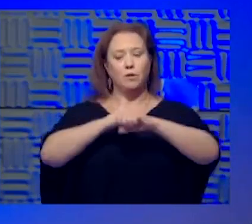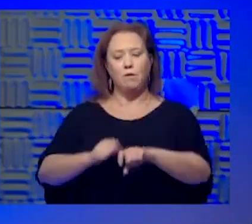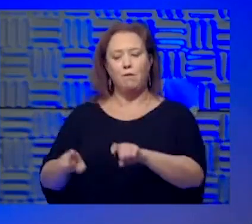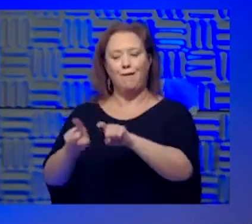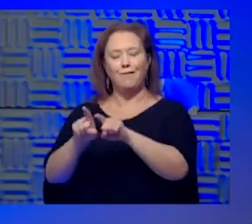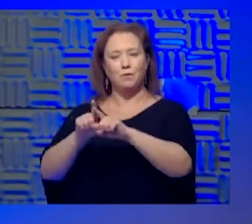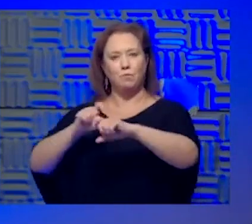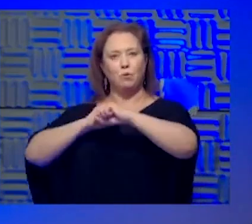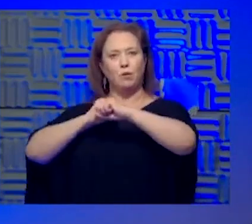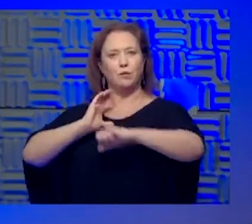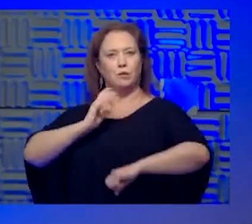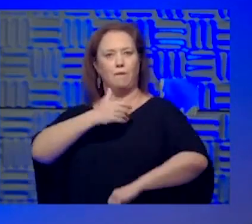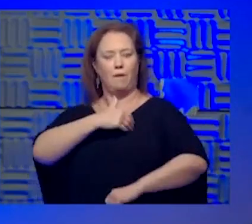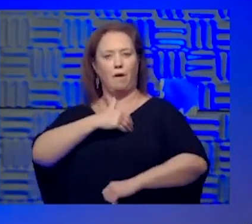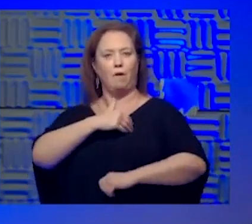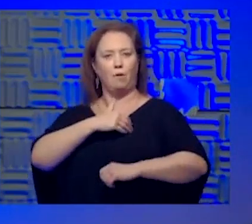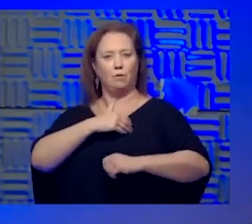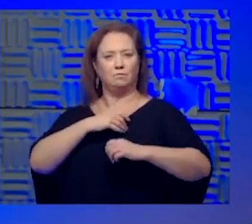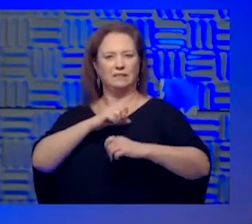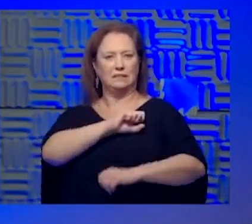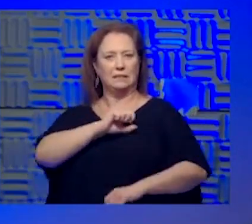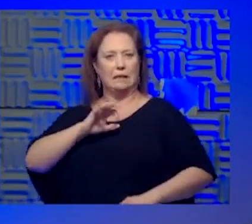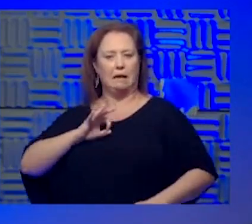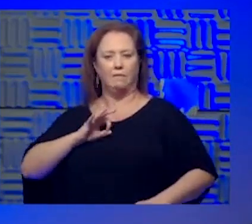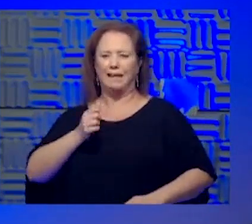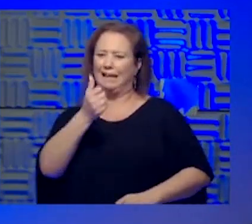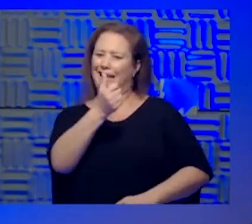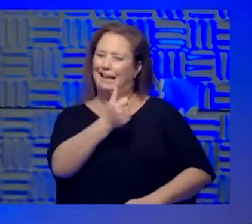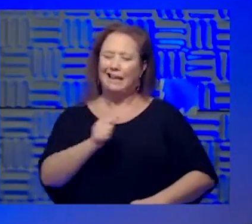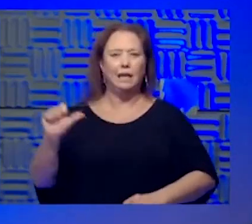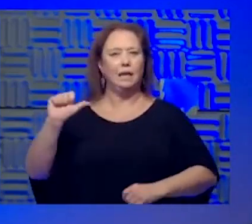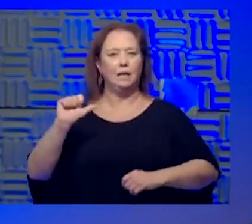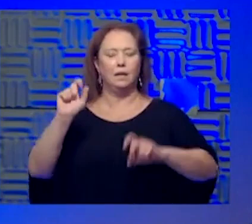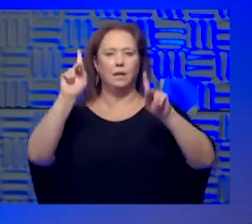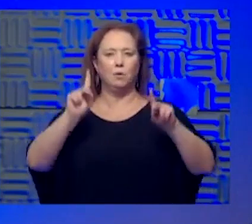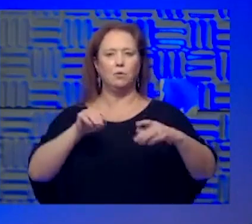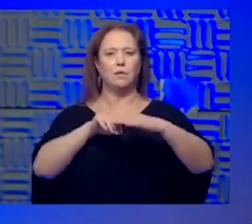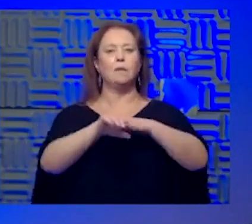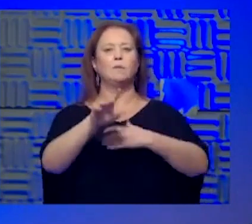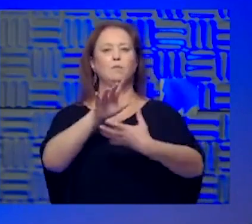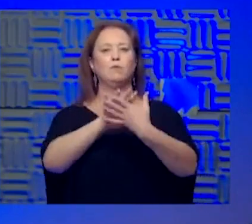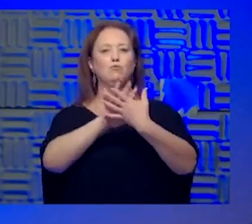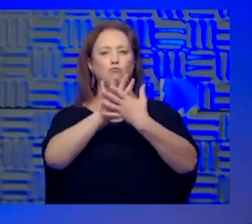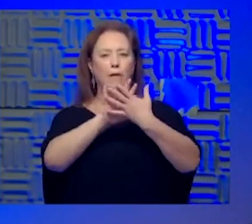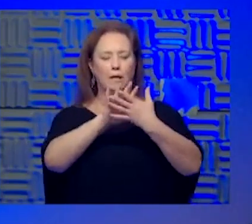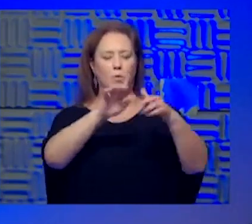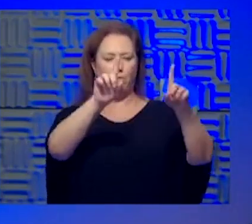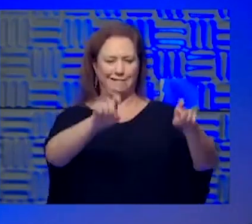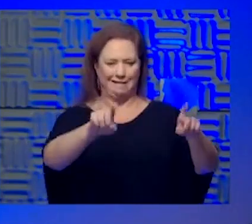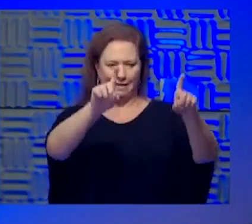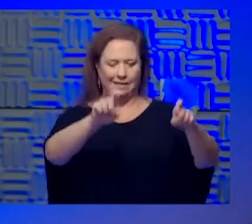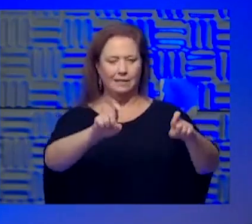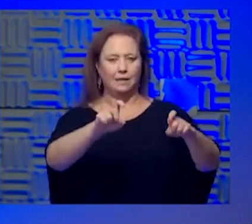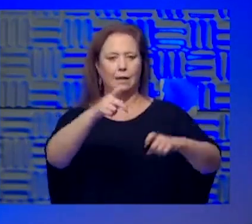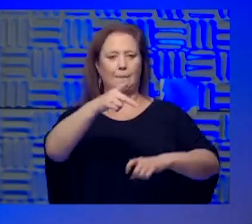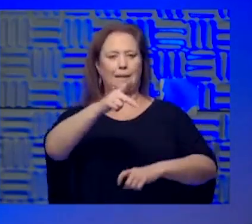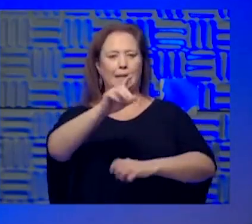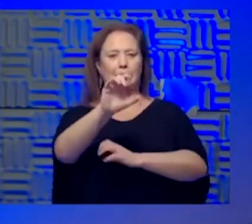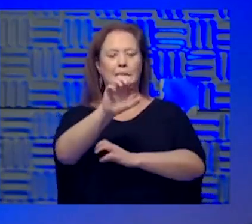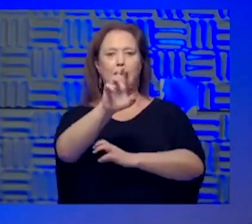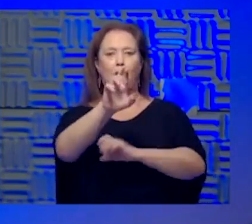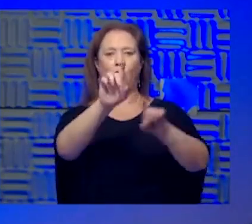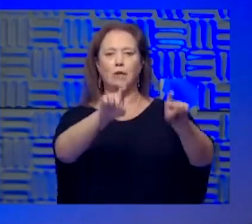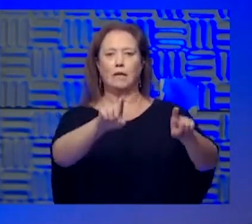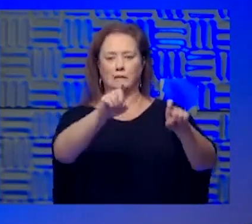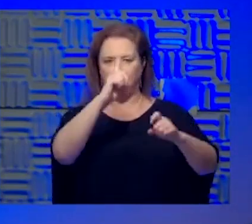protection of our healthcare workers. So any inpatient admission now will be screened by testing with the PCR test